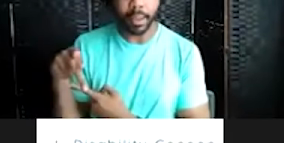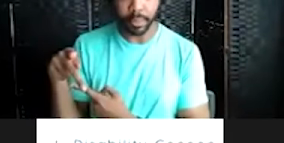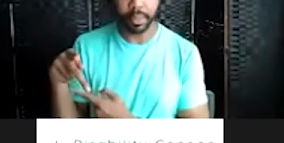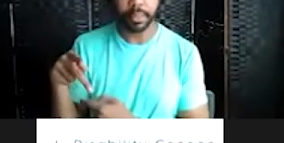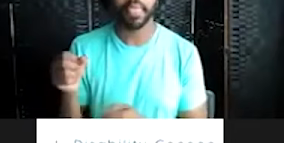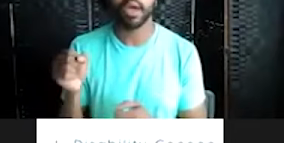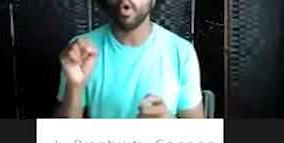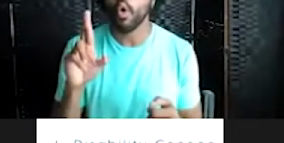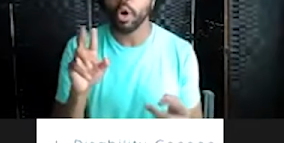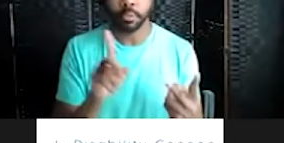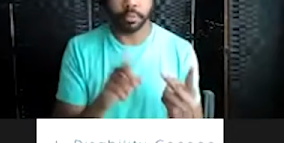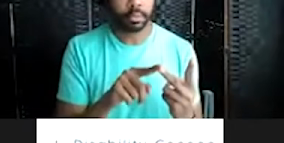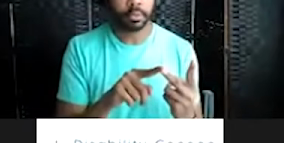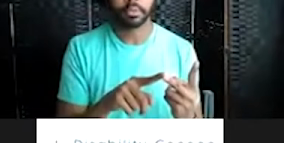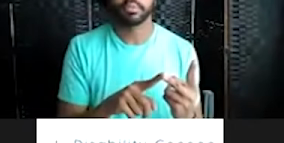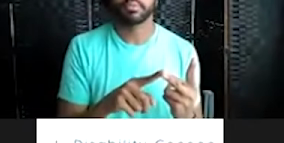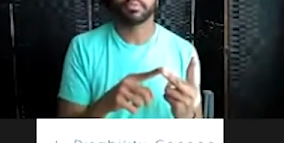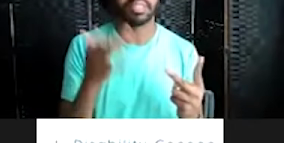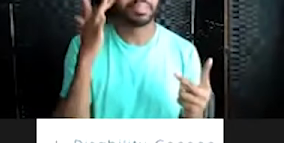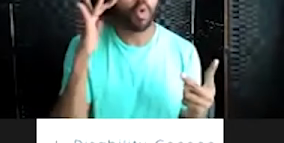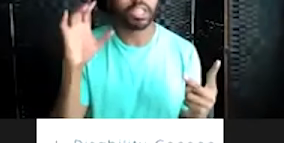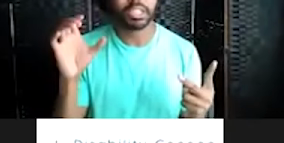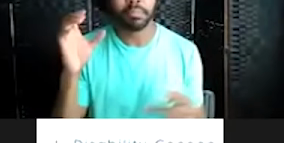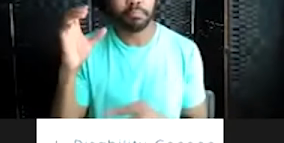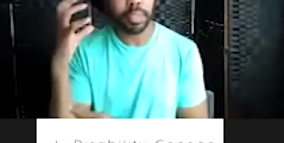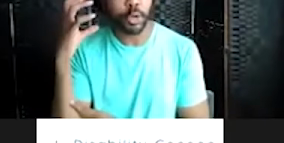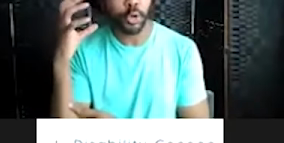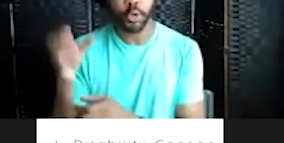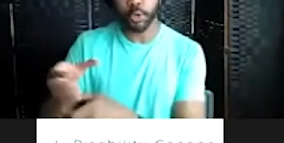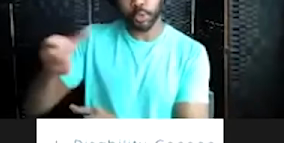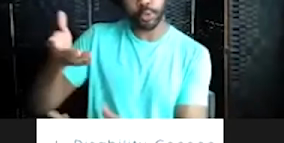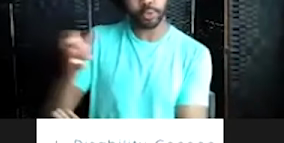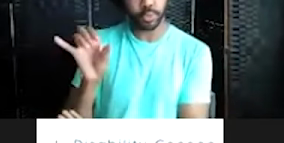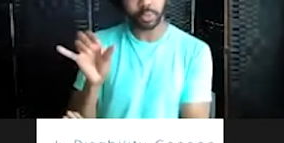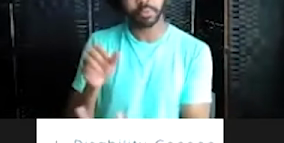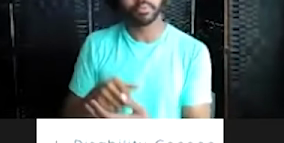smart speaker. And there are three really big